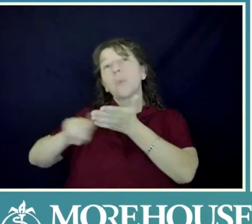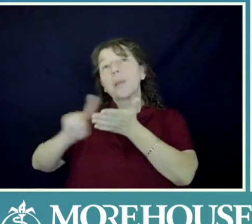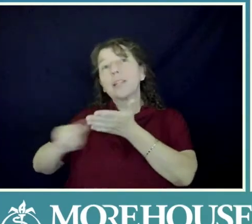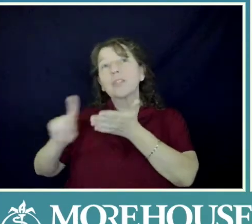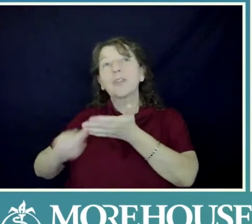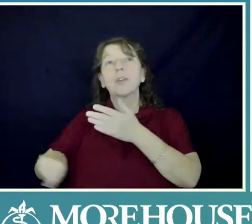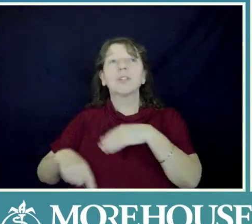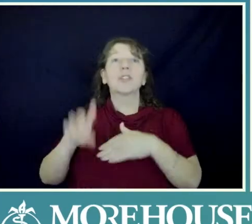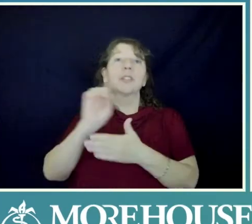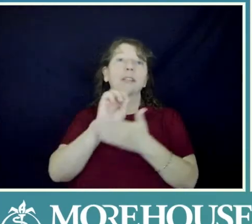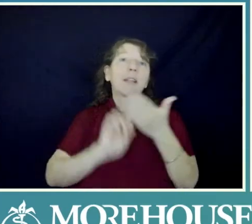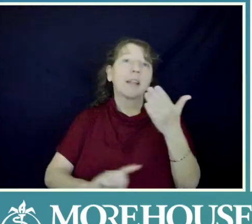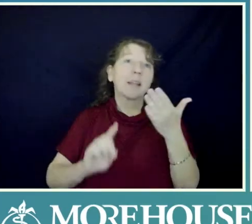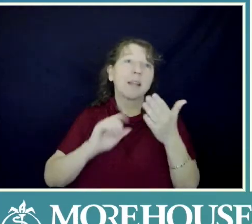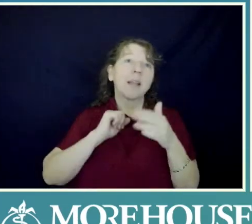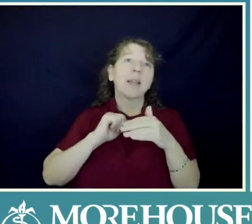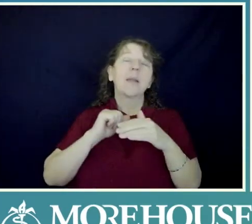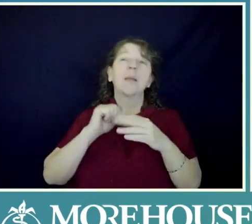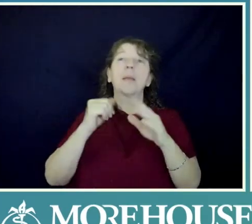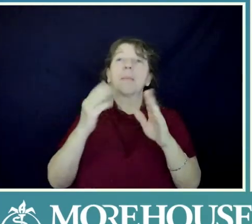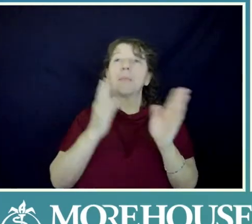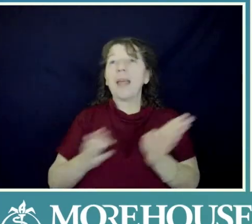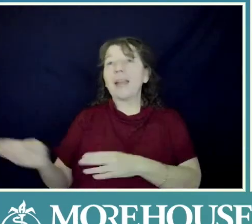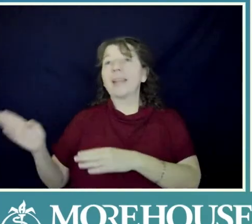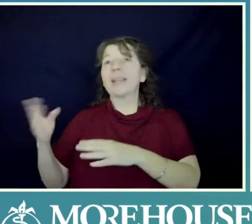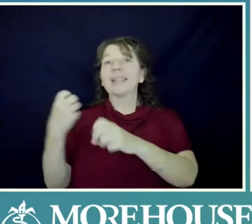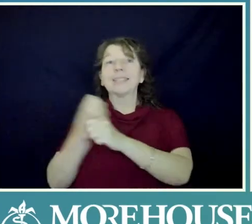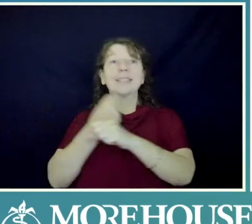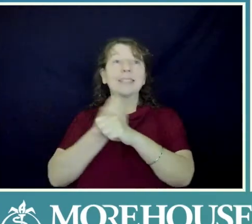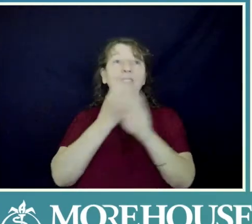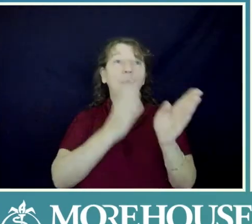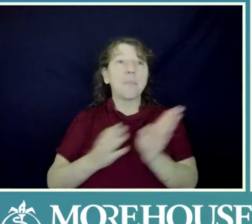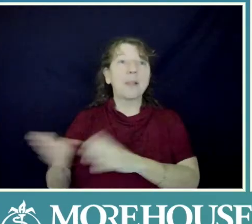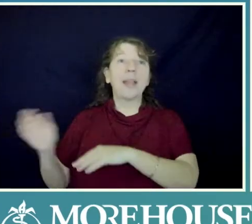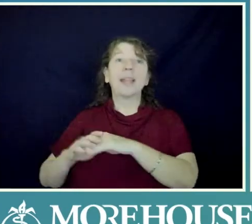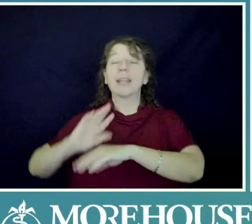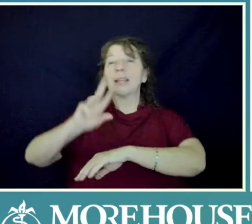planning, statistical planning, setting timelines,